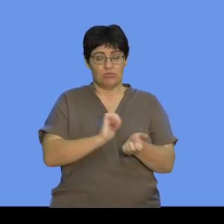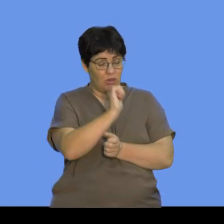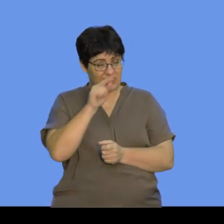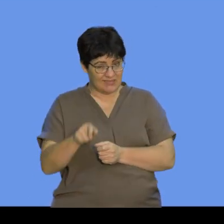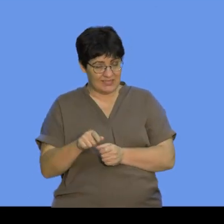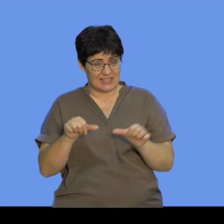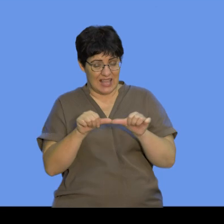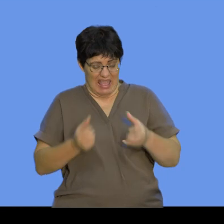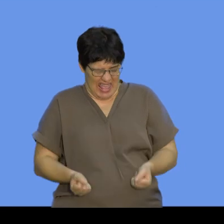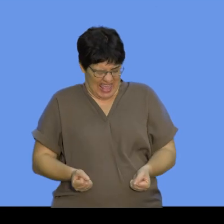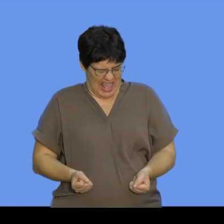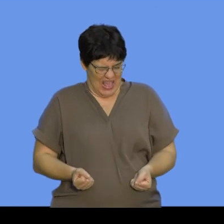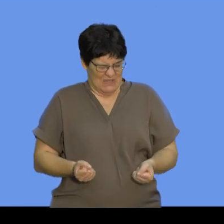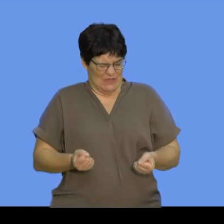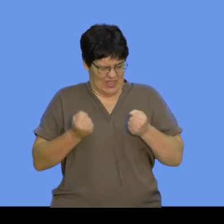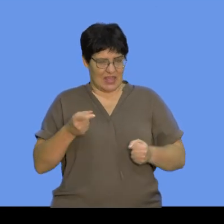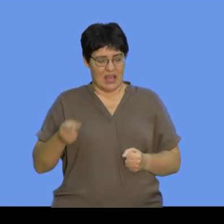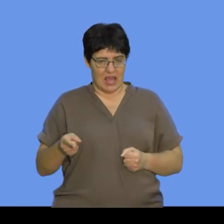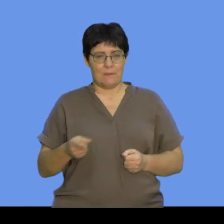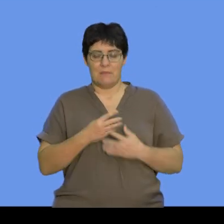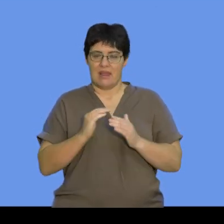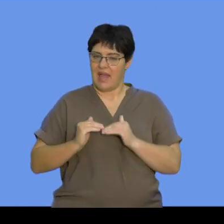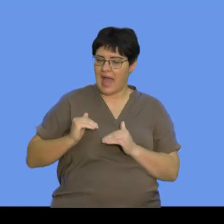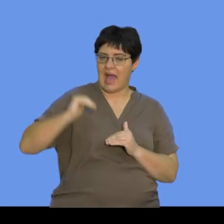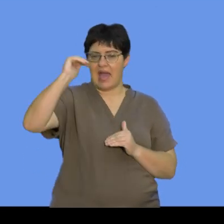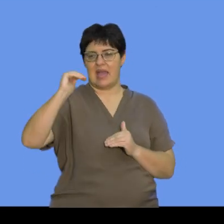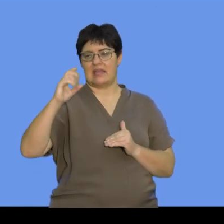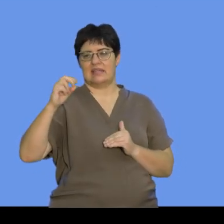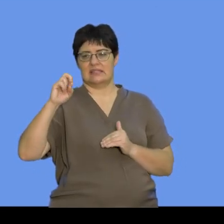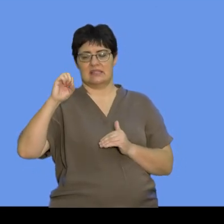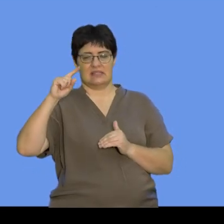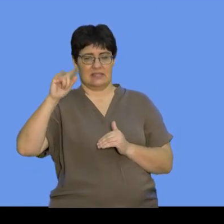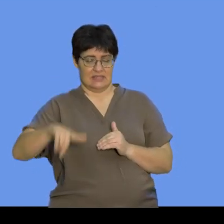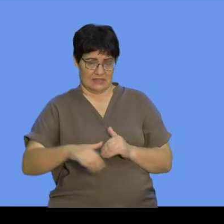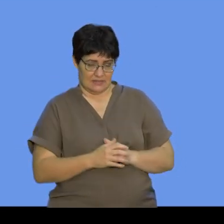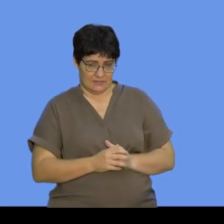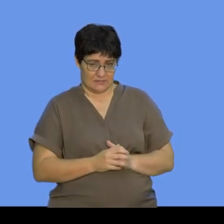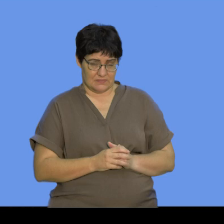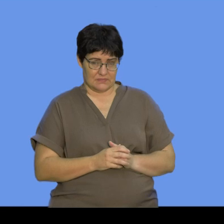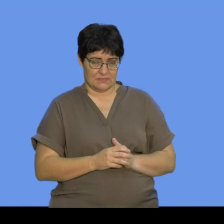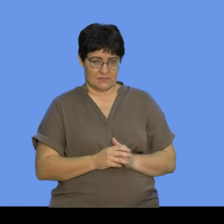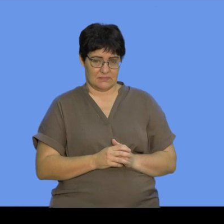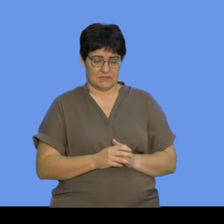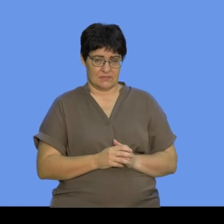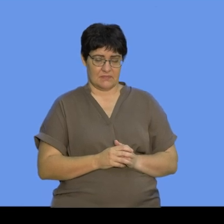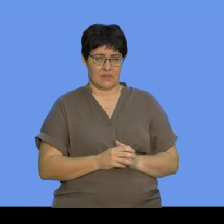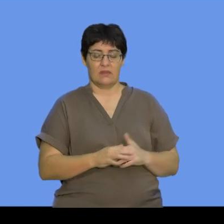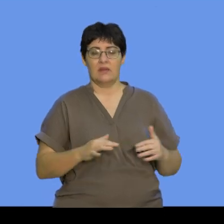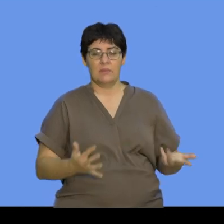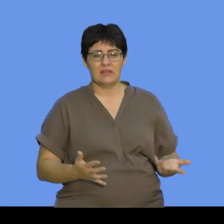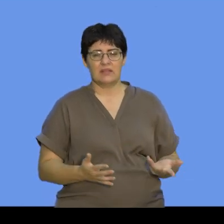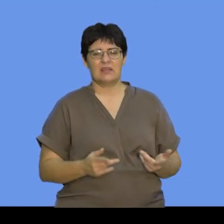its material is actually a high density type of a material, right? So, but in essence, what